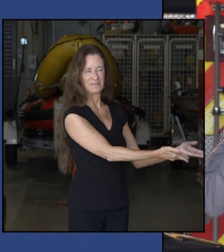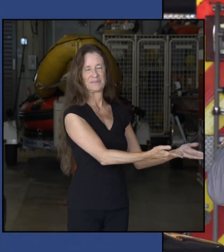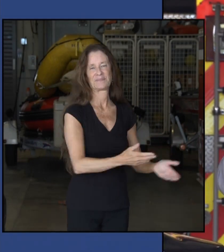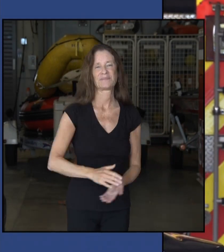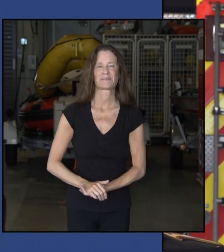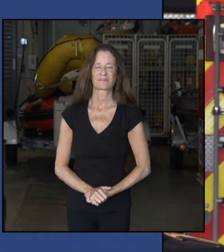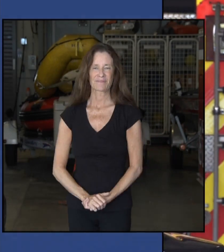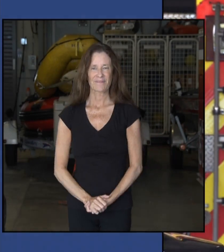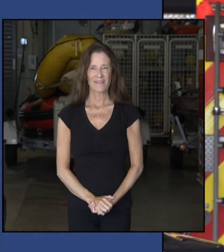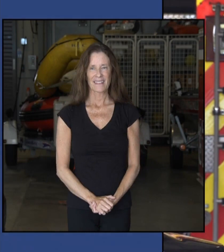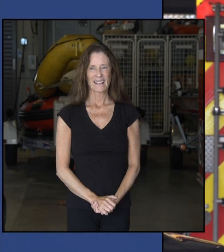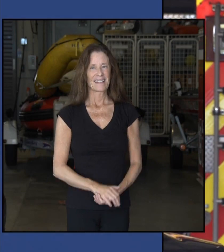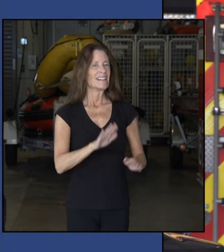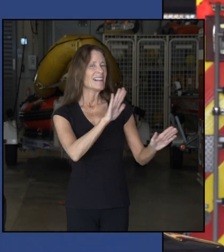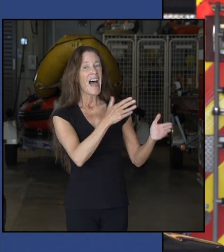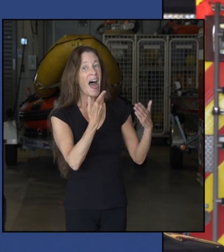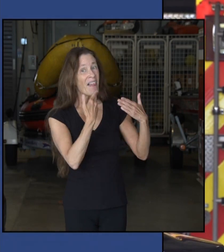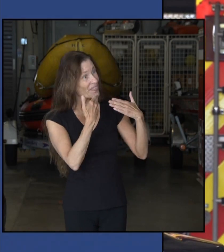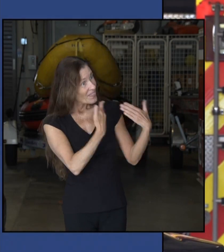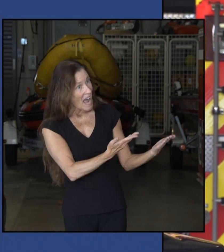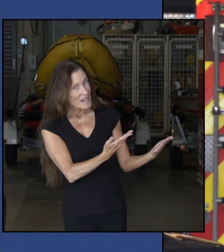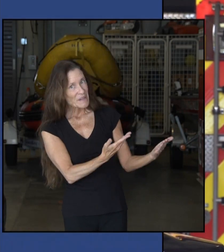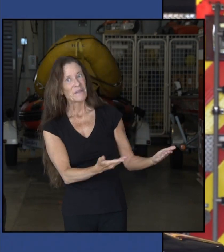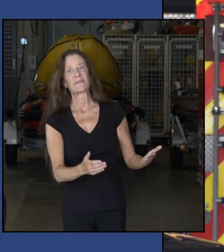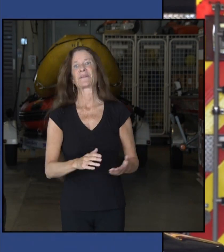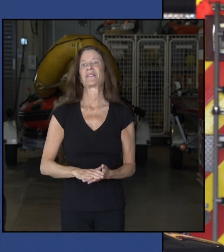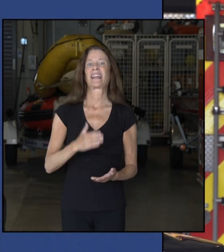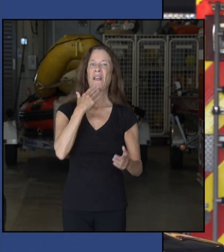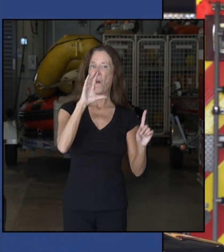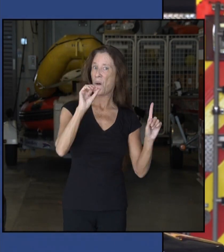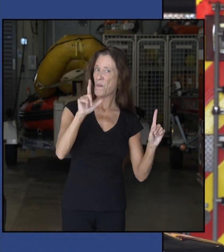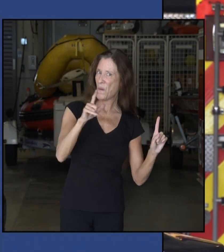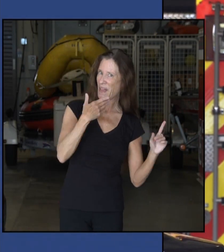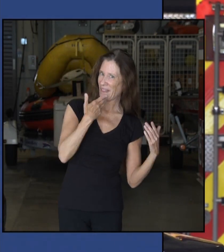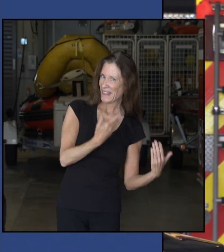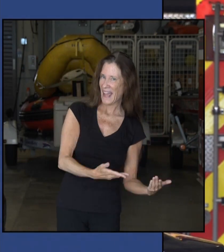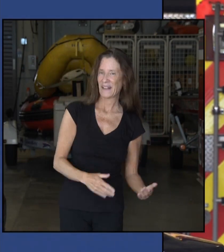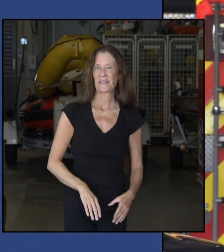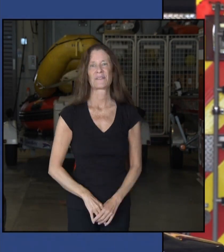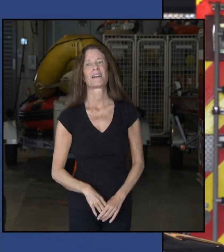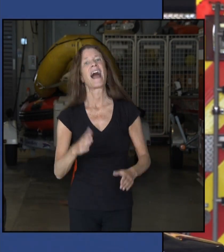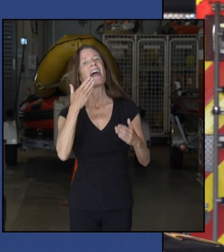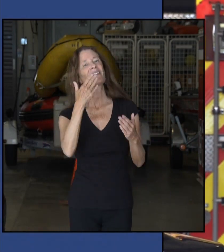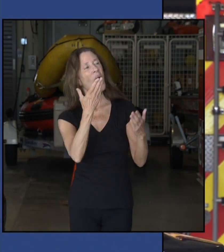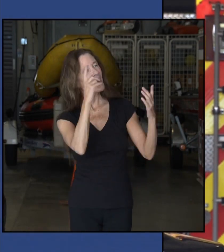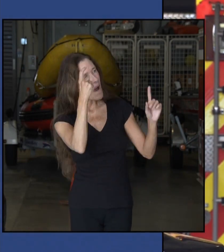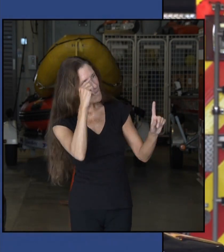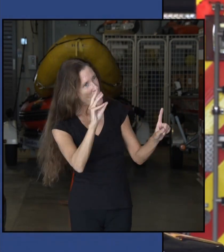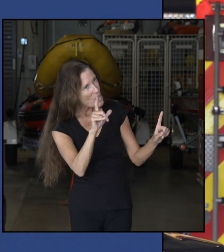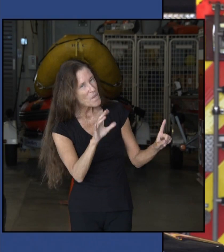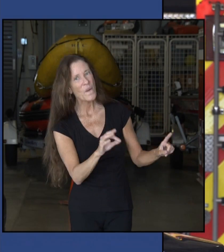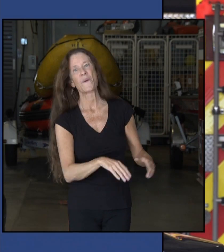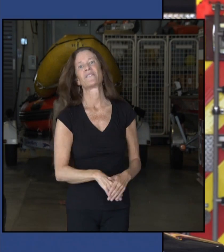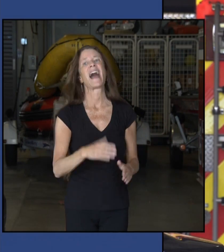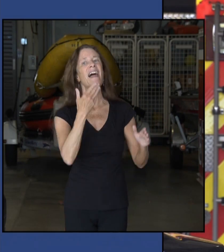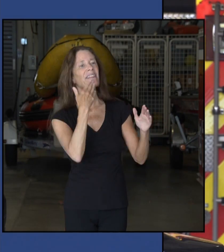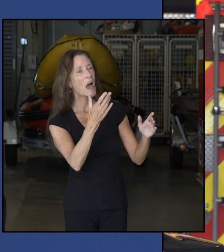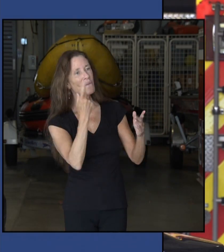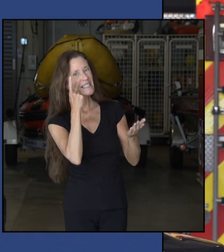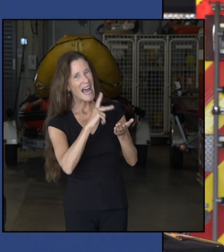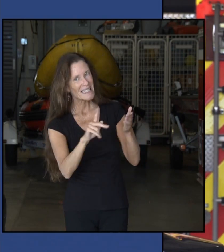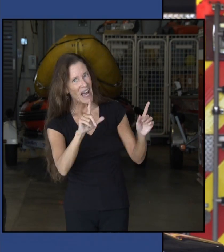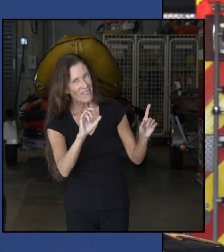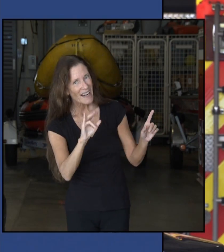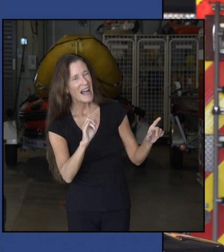Thank you, Colonel. Governor Wolf, Secretary Levine, Secretary Redding, welcome to Susquehanna Township, and thank you for choosing our venue for this